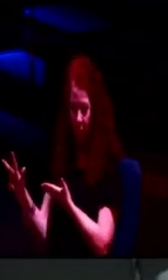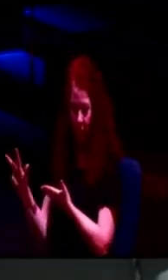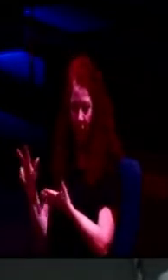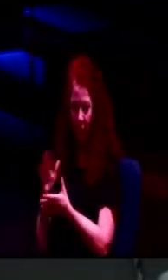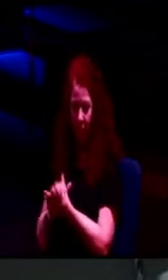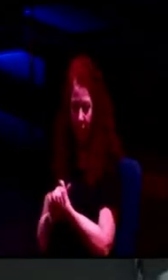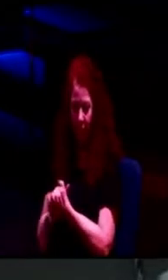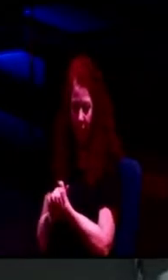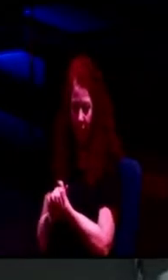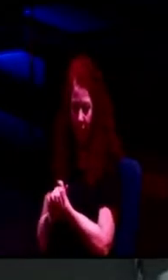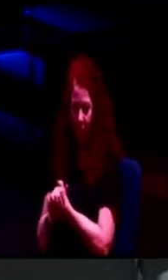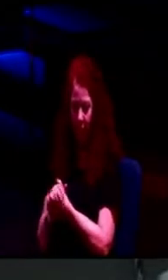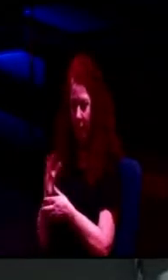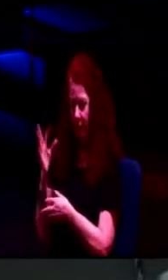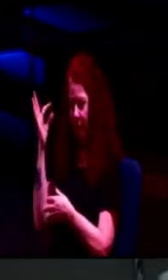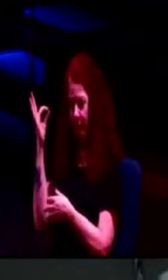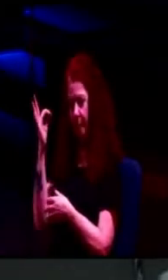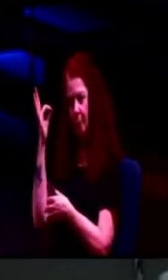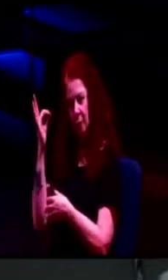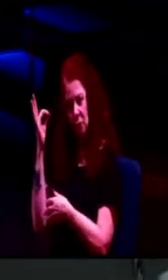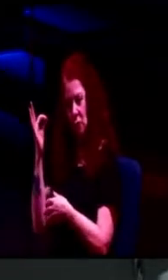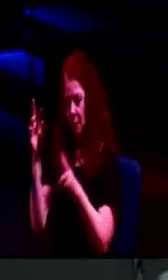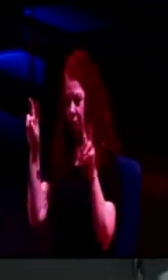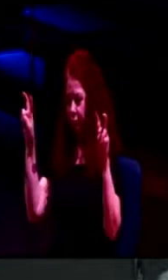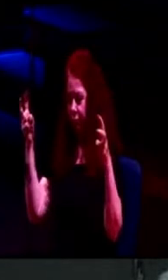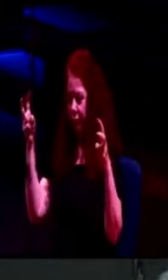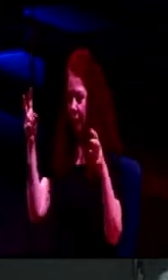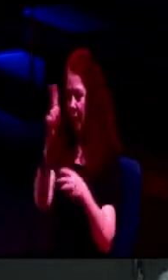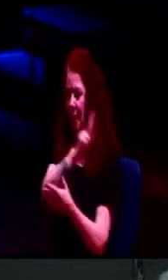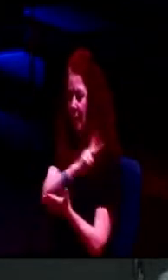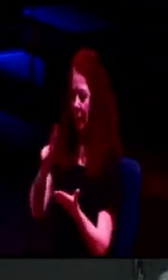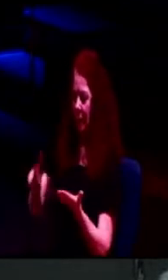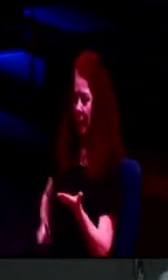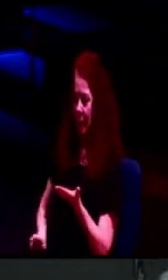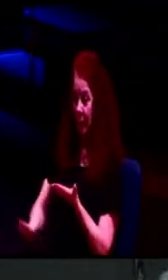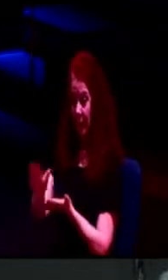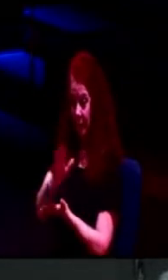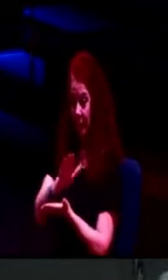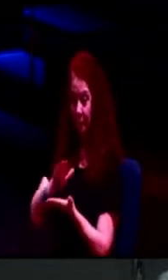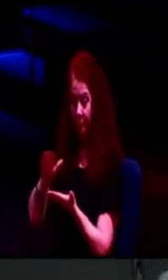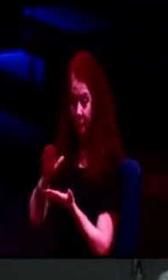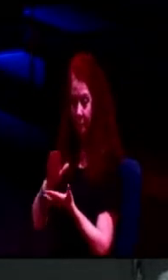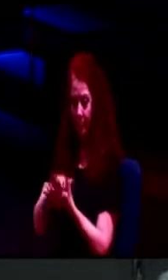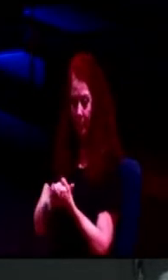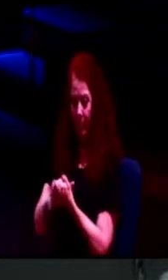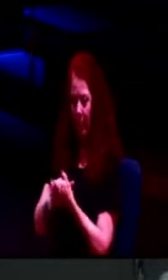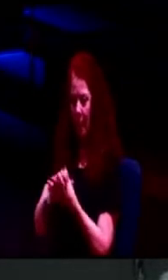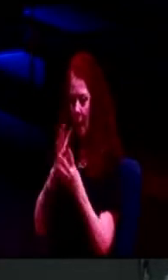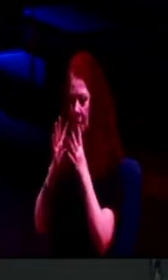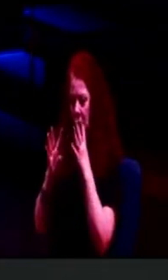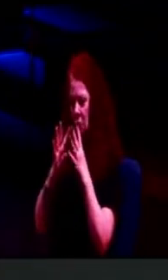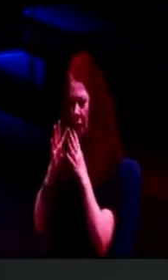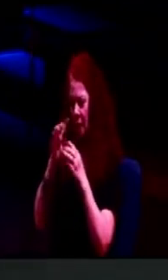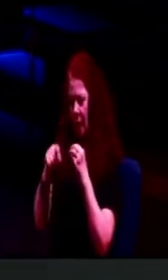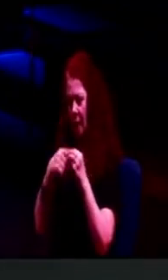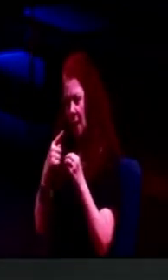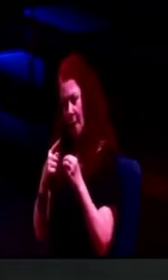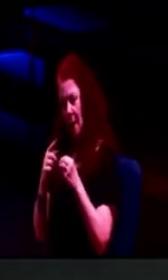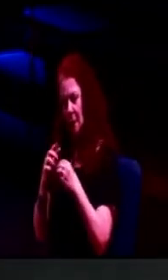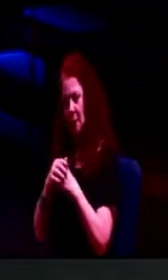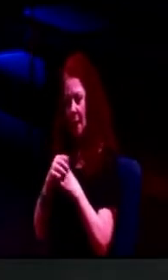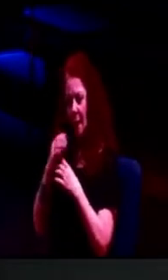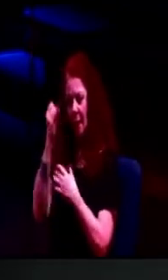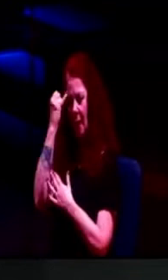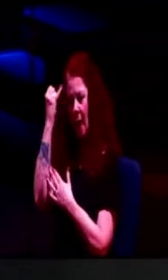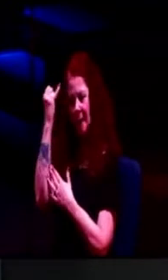third week of this message series that I called Kingdom and the Kingdom, and really just talking about this concept of the Kingdom of